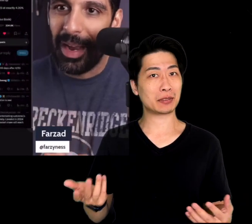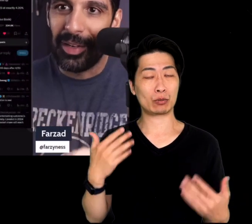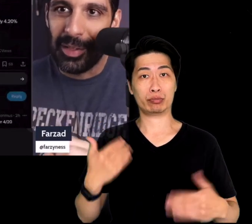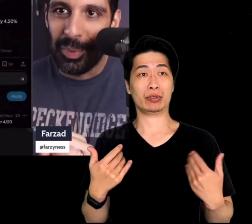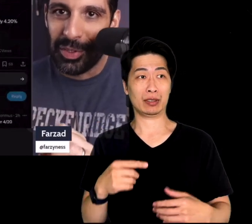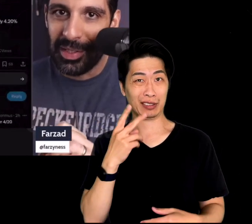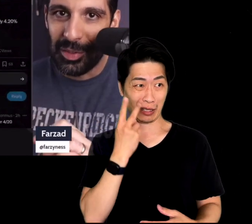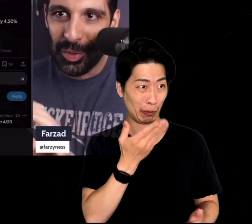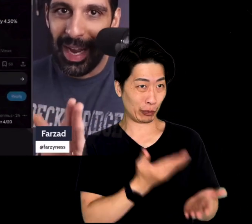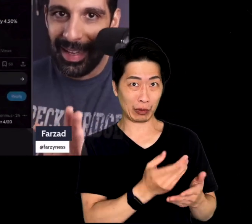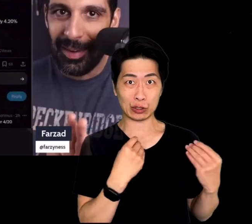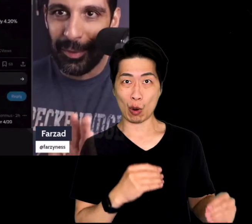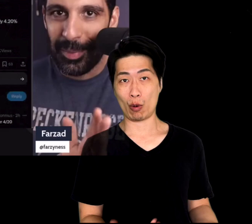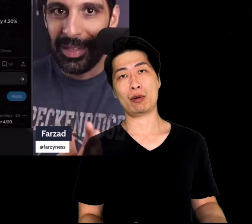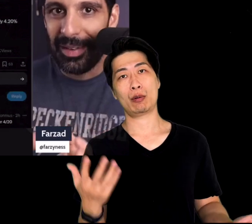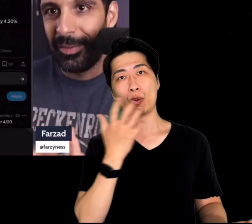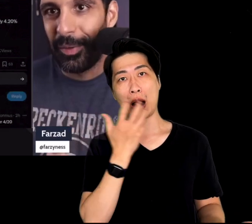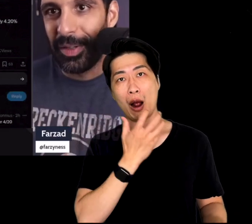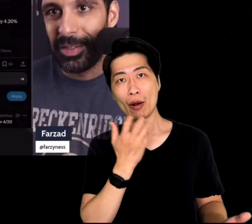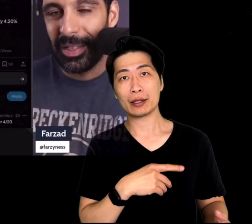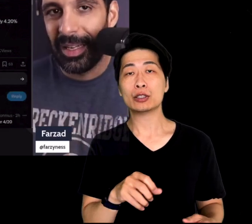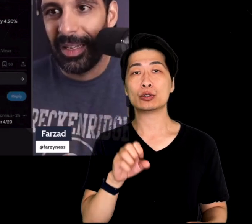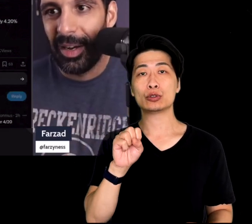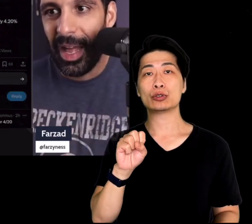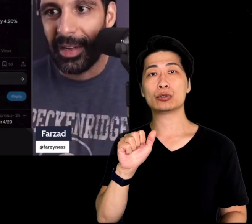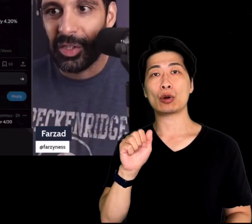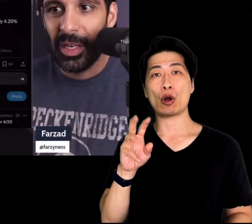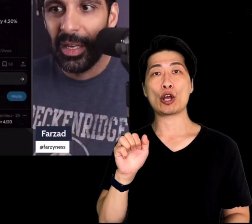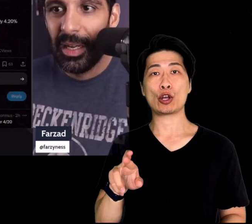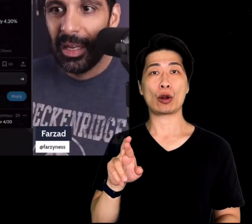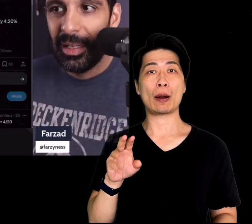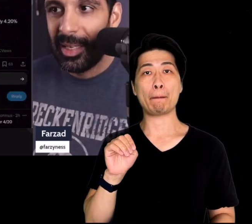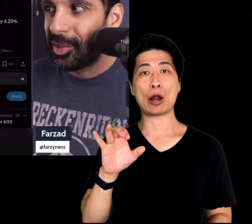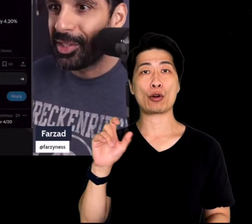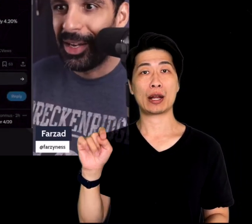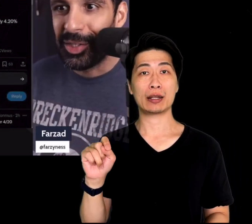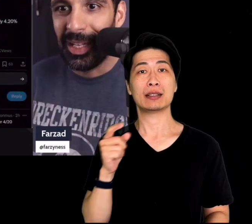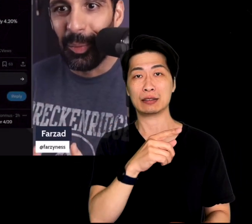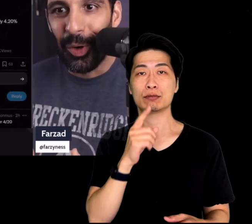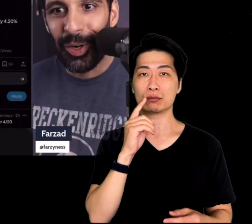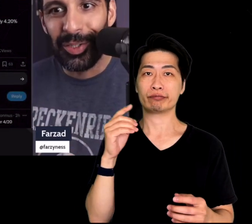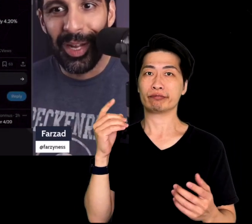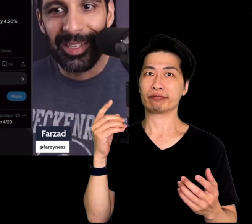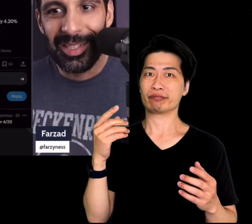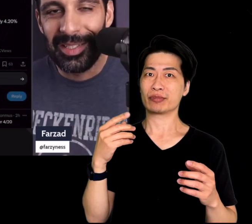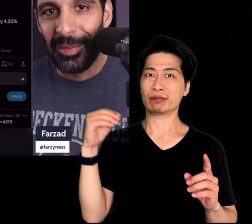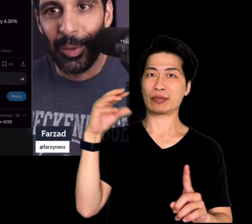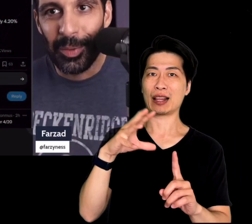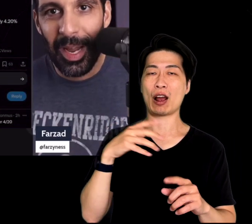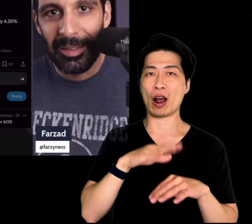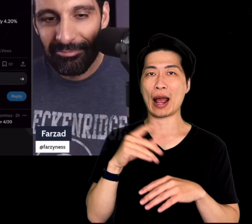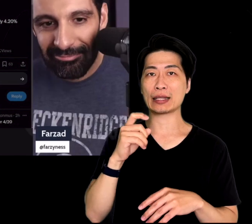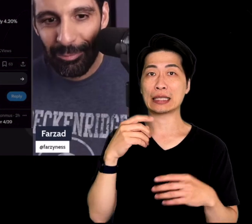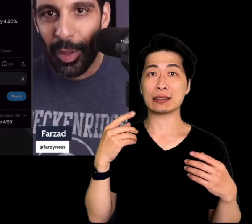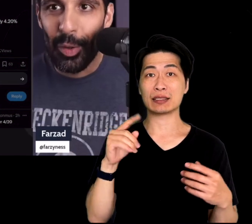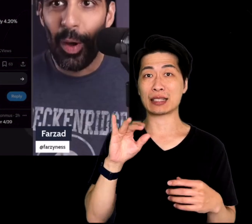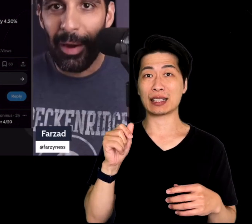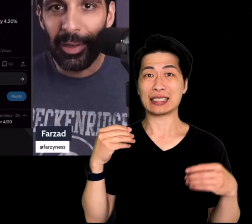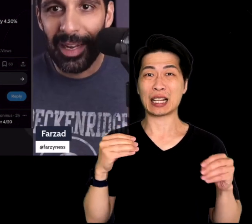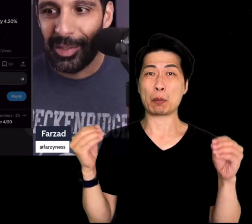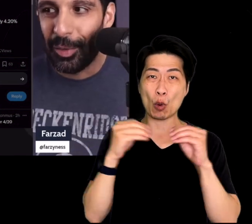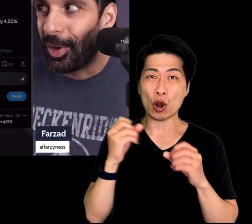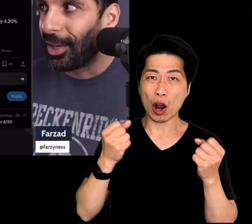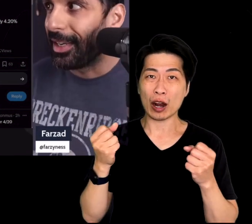Sawyer Merritt is the person that sort of highlighted for me for this on X. Tesla is now selling more cars in the United States than Volkswagen with